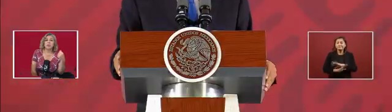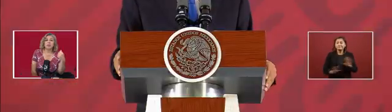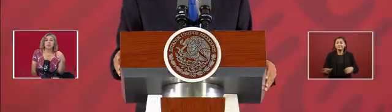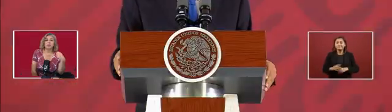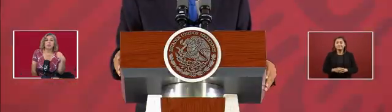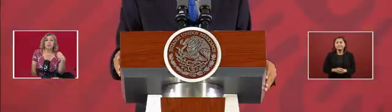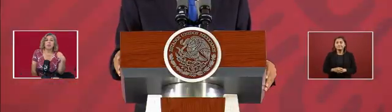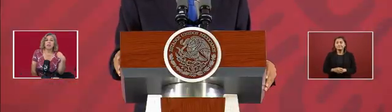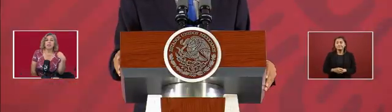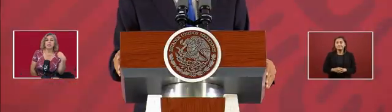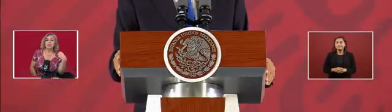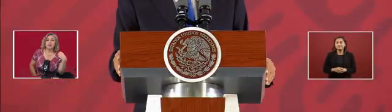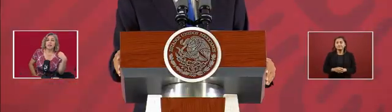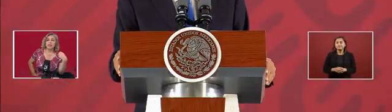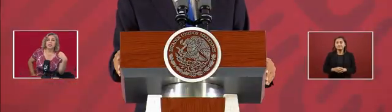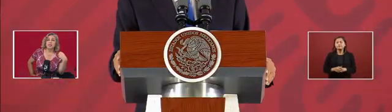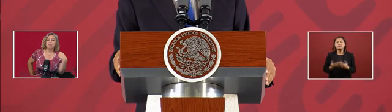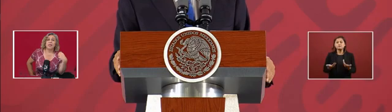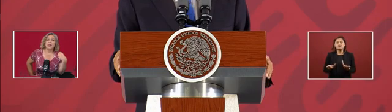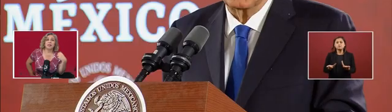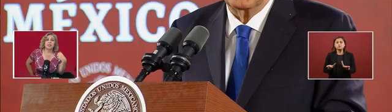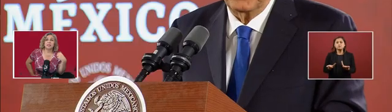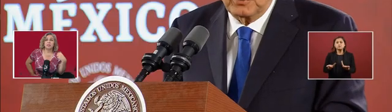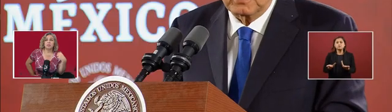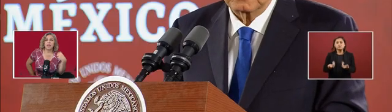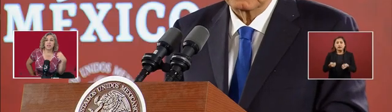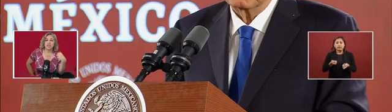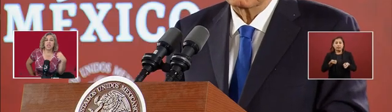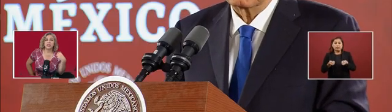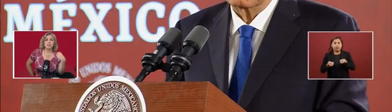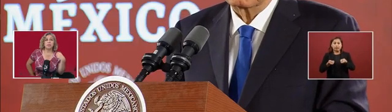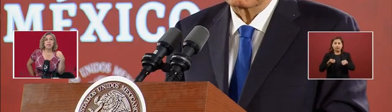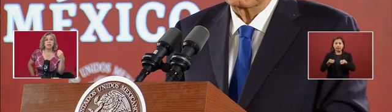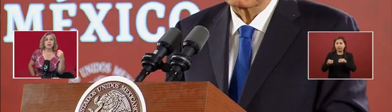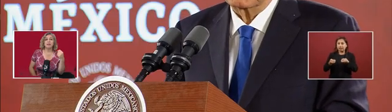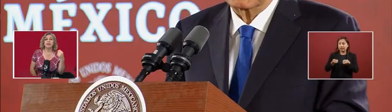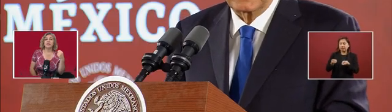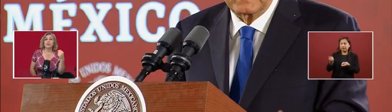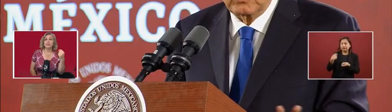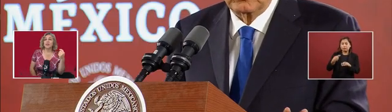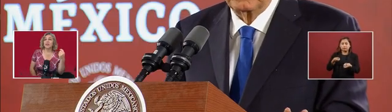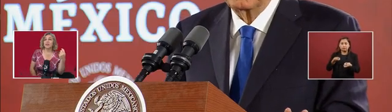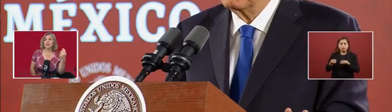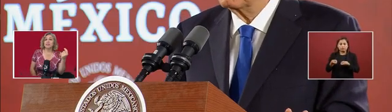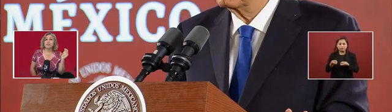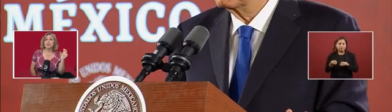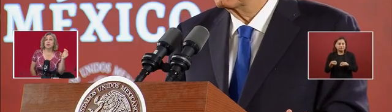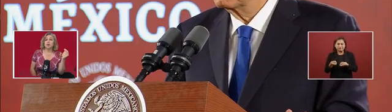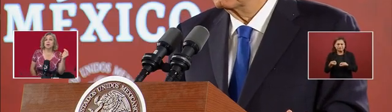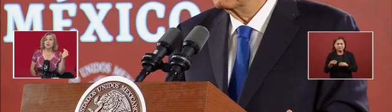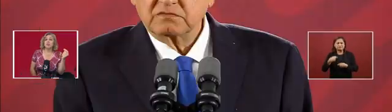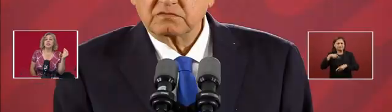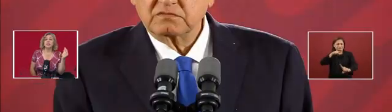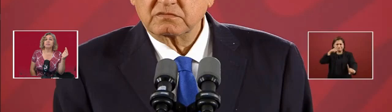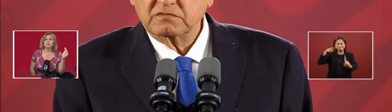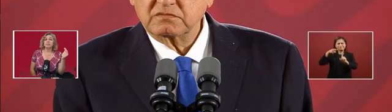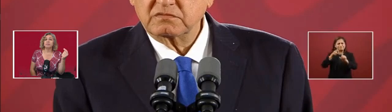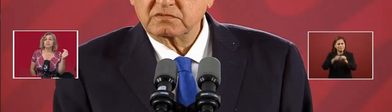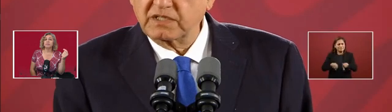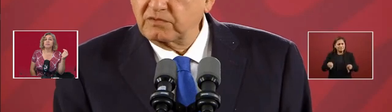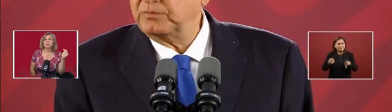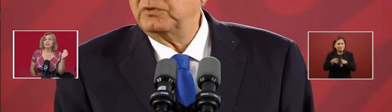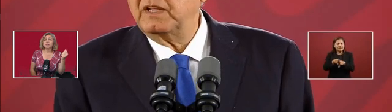when President Cedillo was in. I am not going to proceed this way.